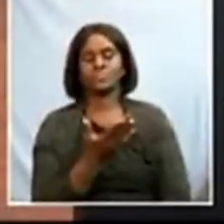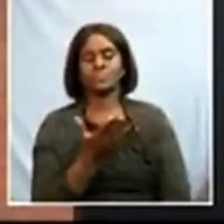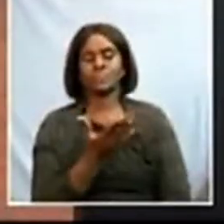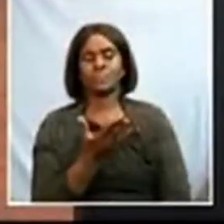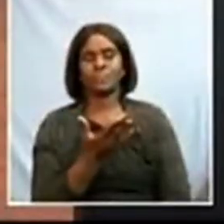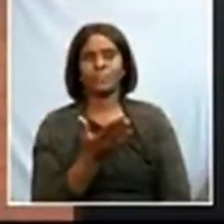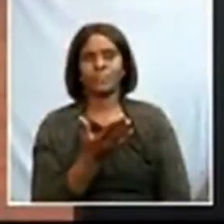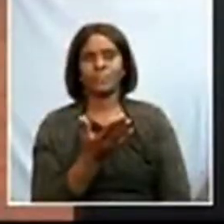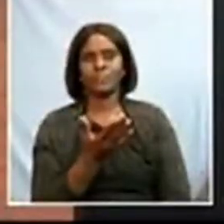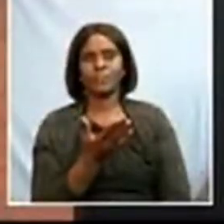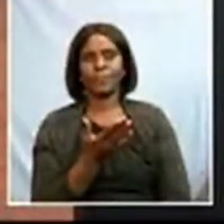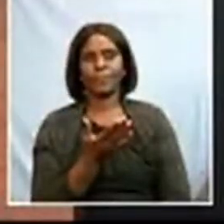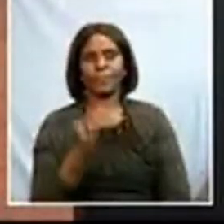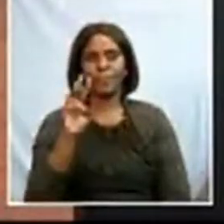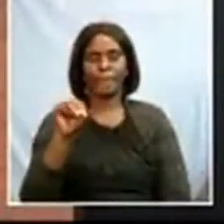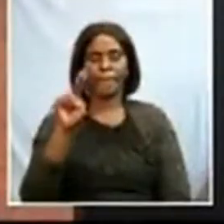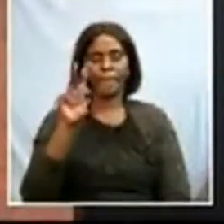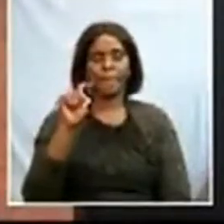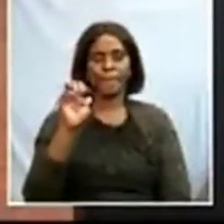Additional Honorable Mutelo.